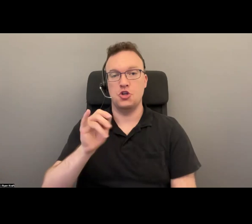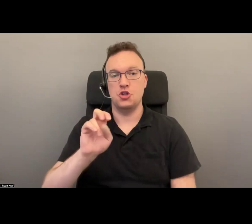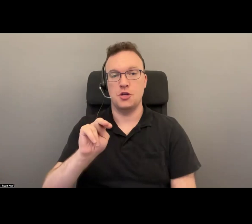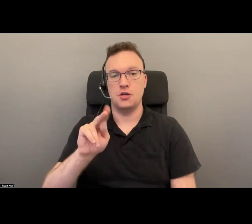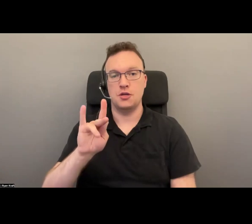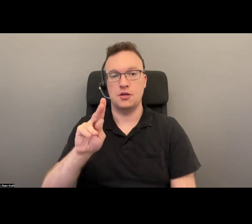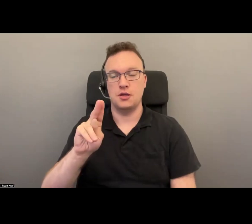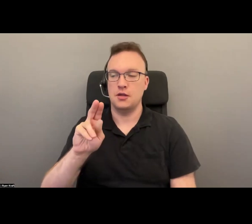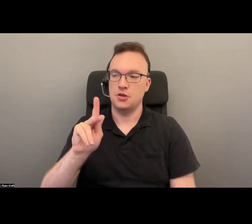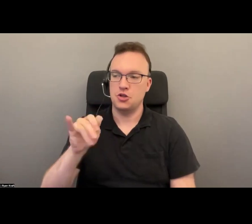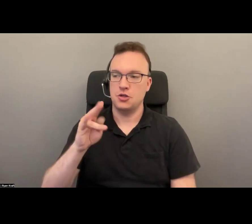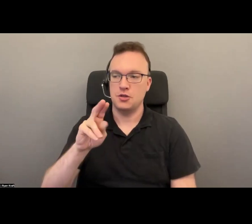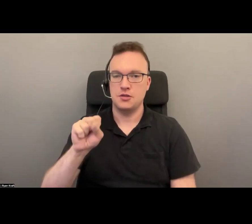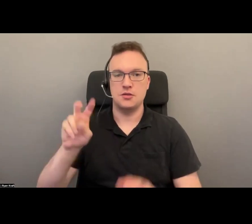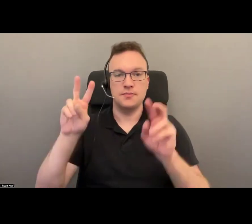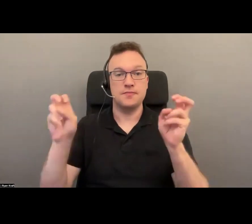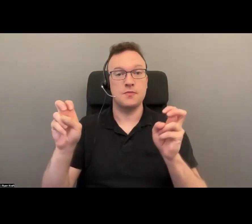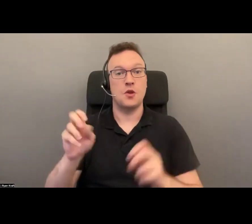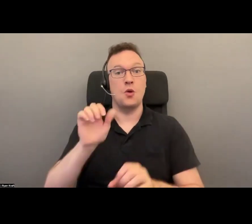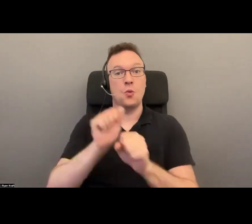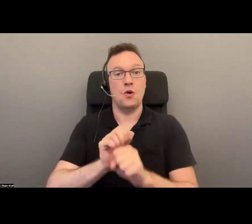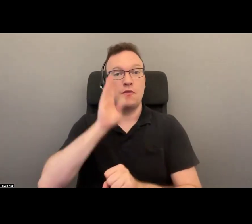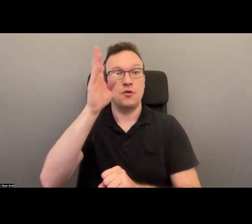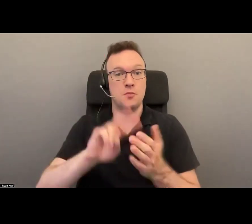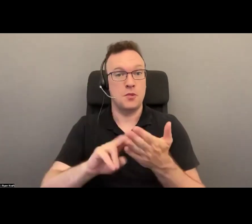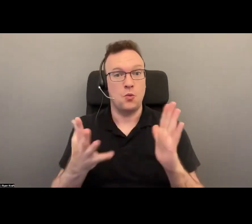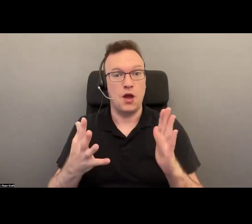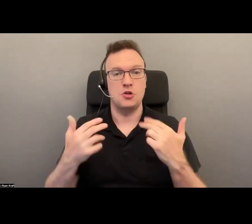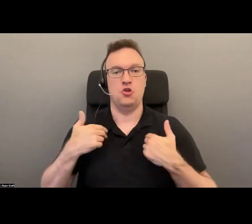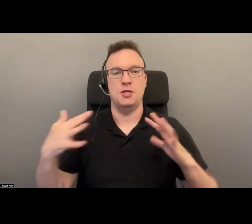says, "The future of work is human connection."